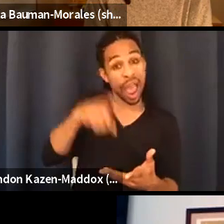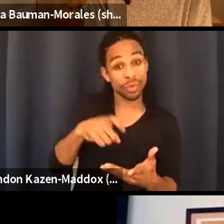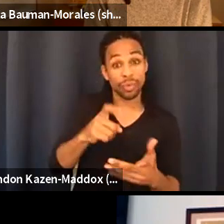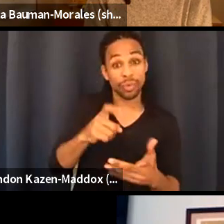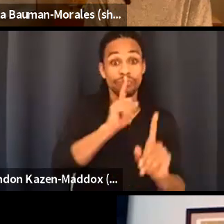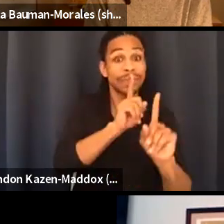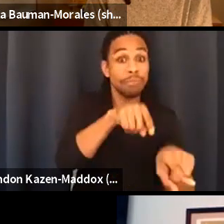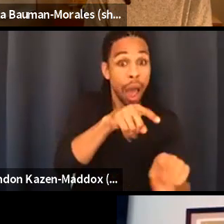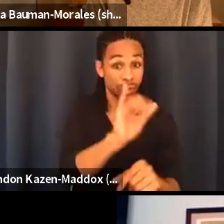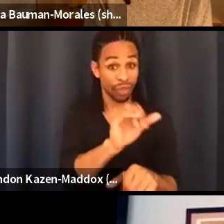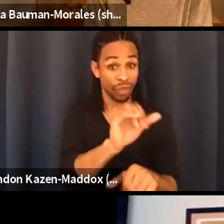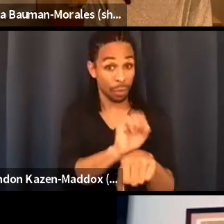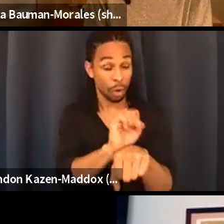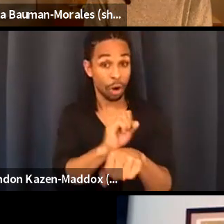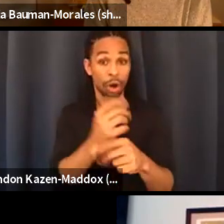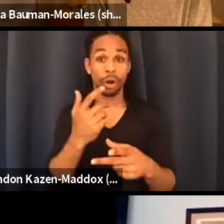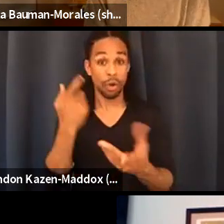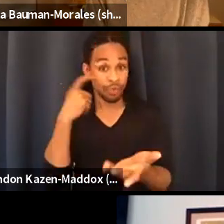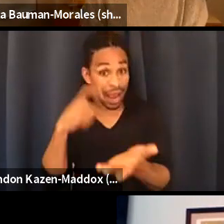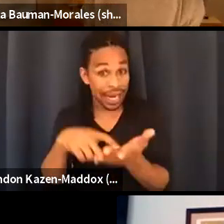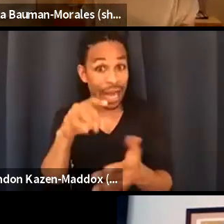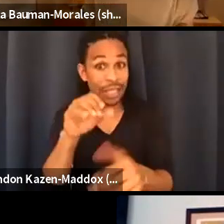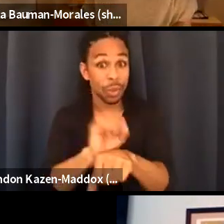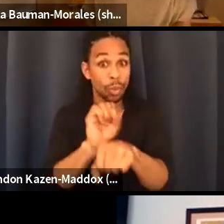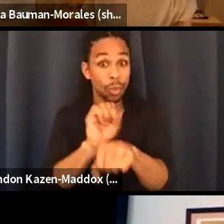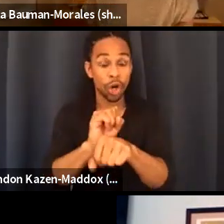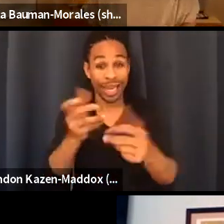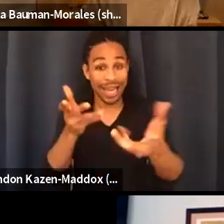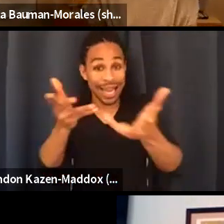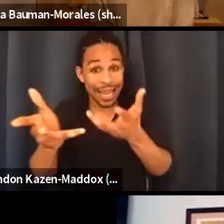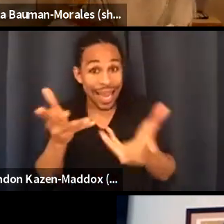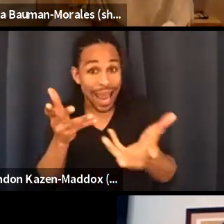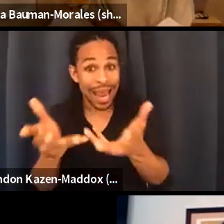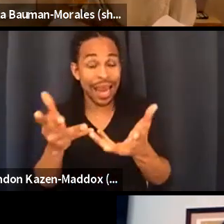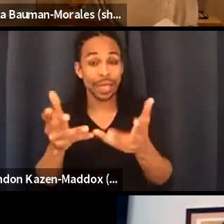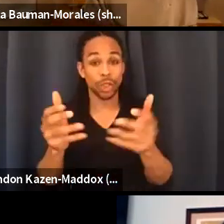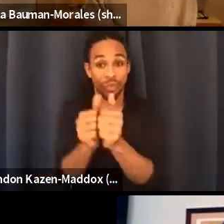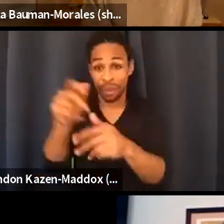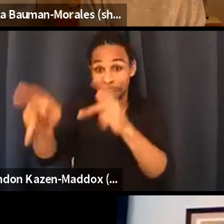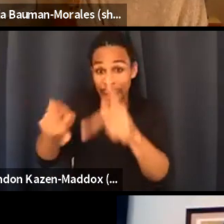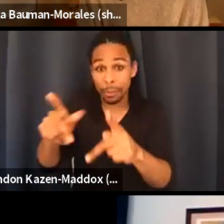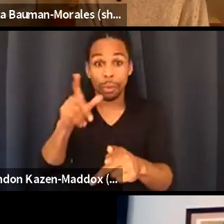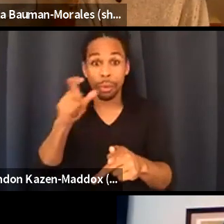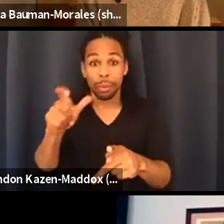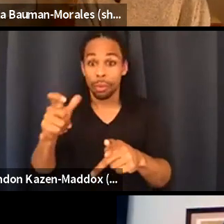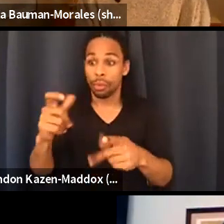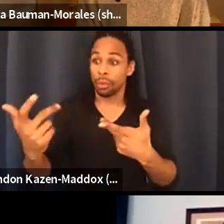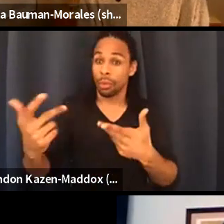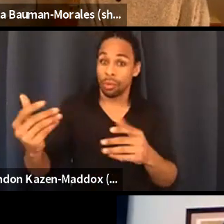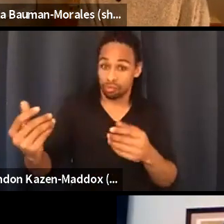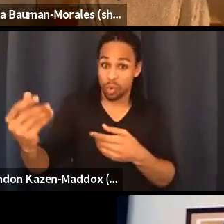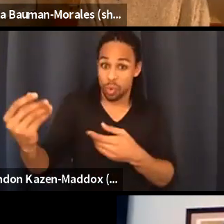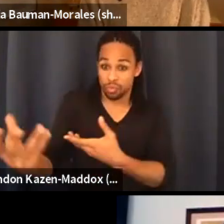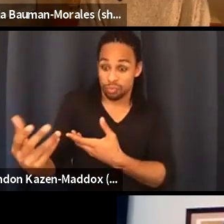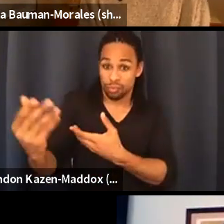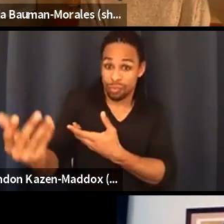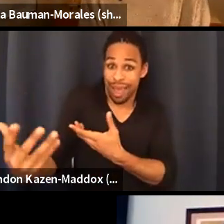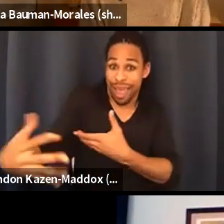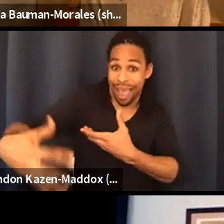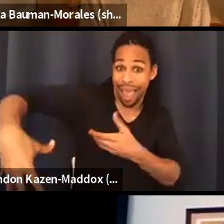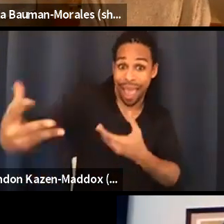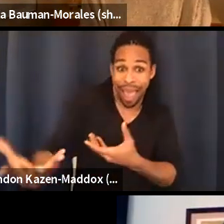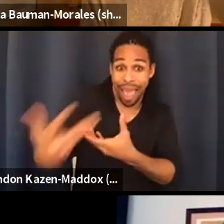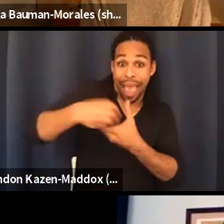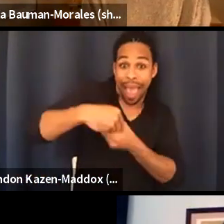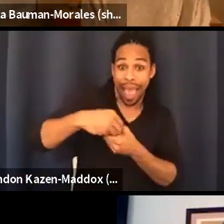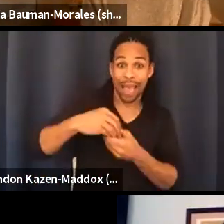community and engaging with the work, engaging with the people who are contributing to the work, that is the work, right? So